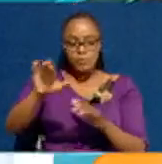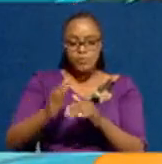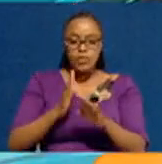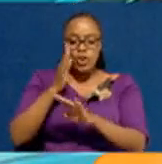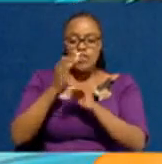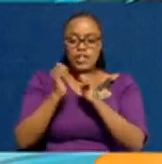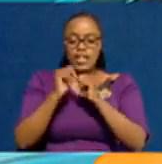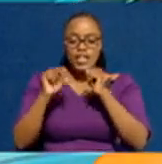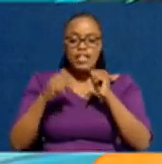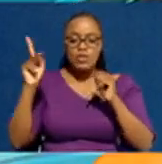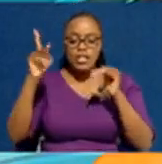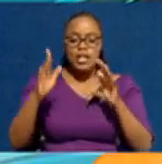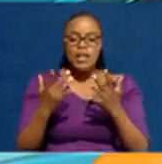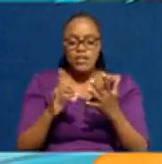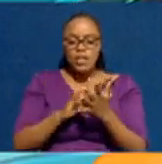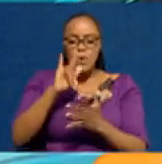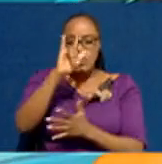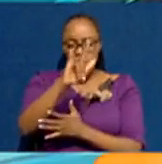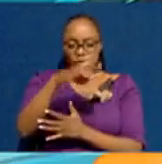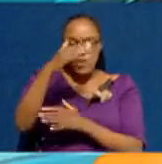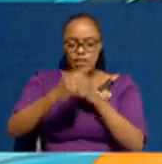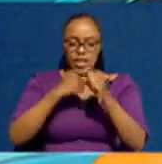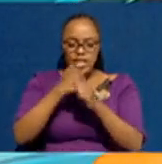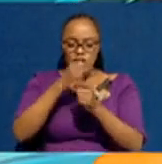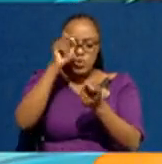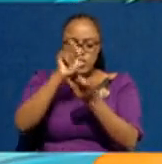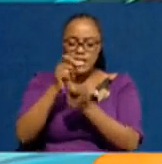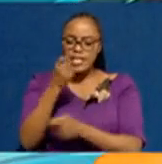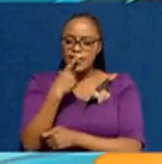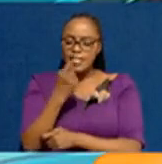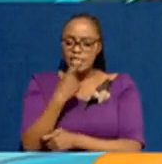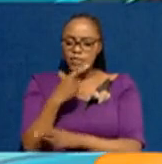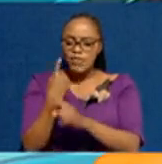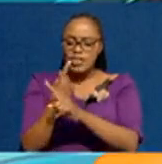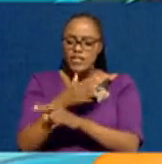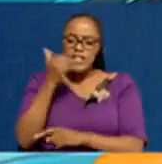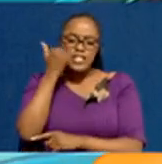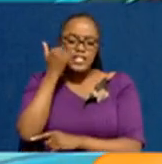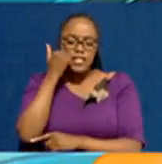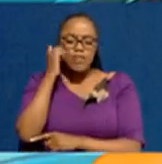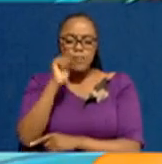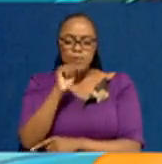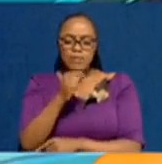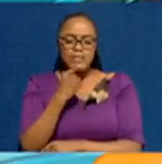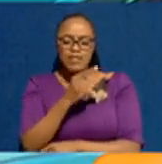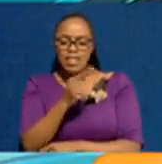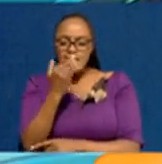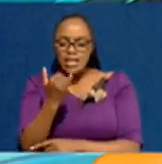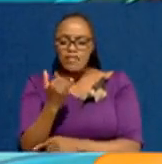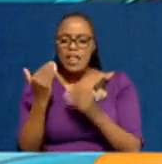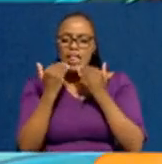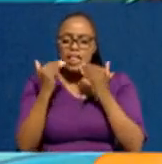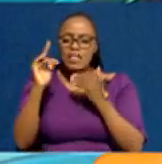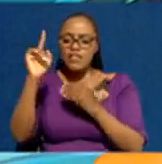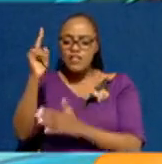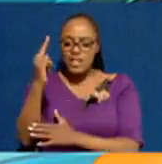Over 10,000 Kenyans who travel abroad yearly for diagnosis and treatment of various ailments could be saved those trips now thanks to the